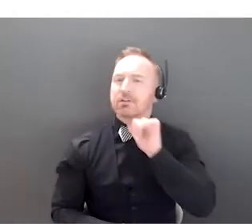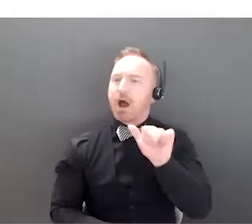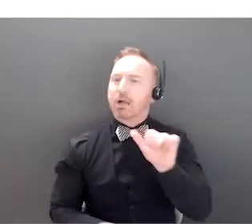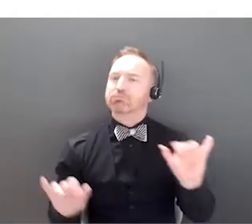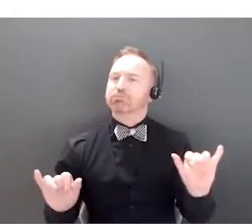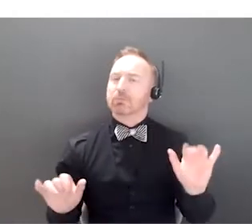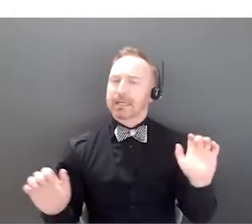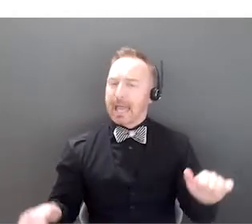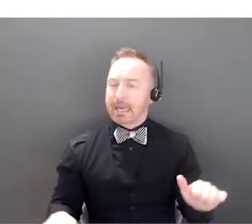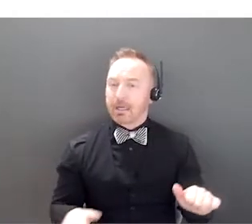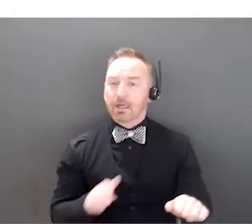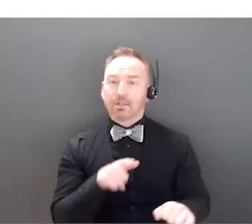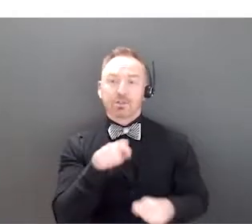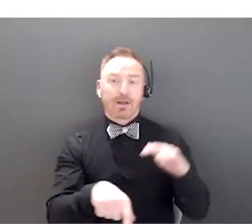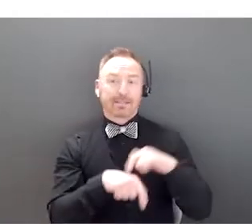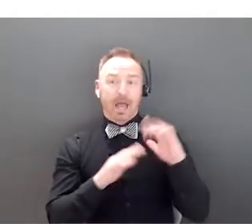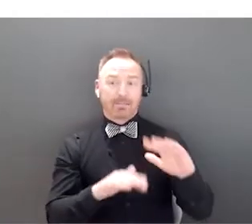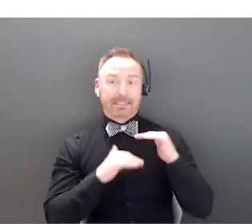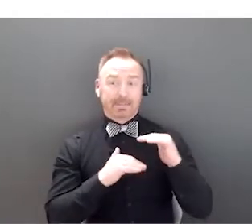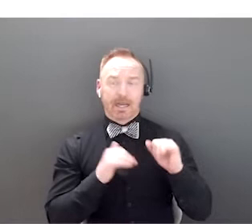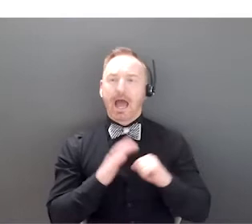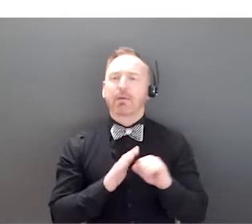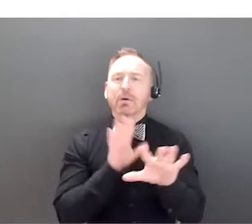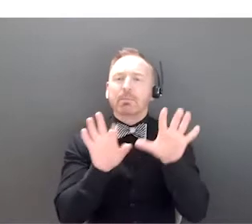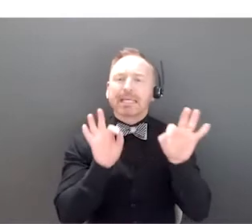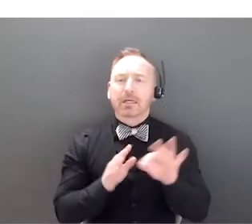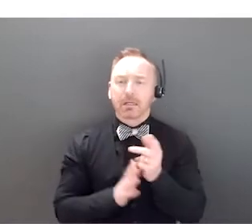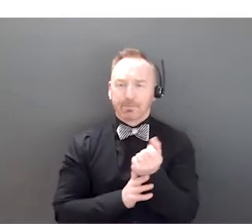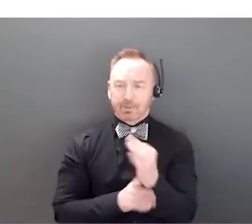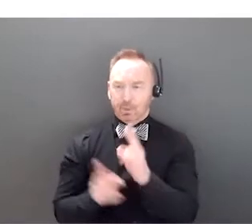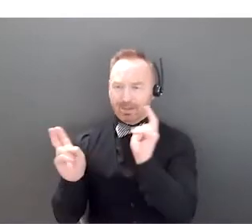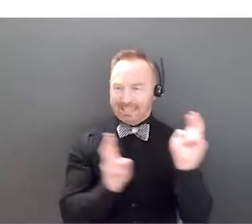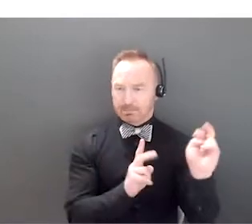talk, I'm going to briefly touch on a few themes that emerge more specifically in this research.